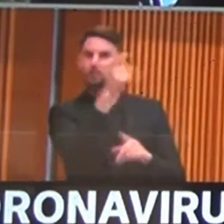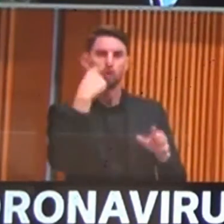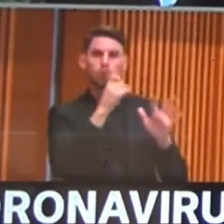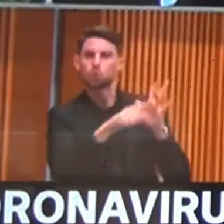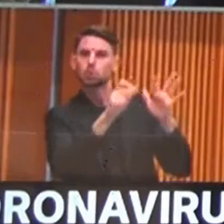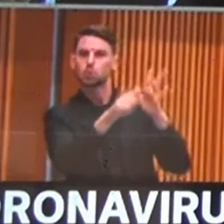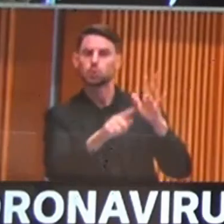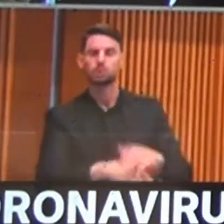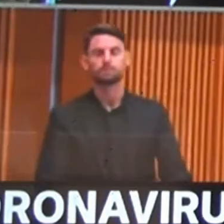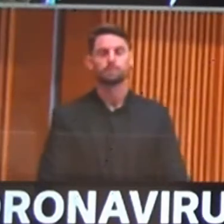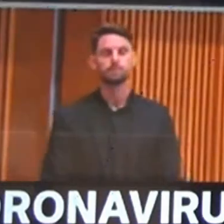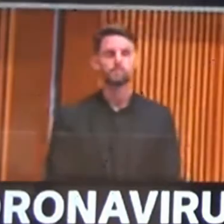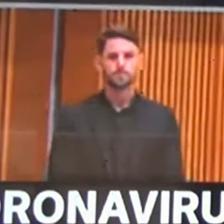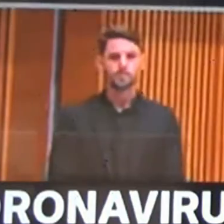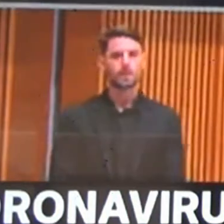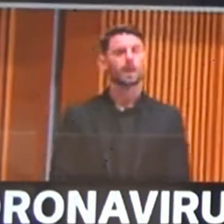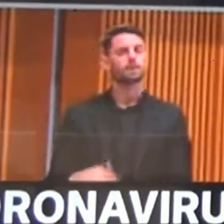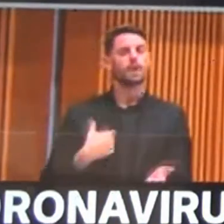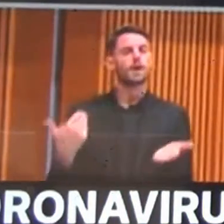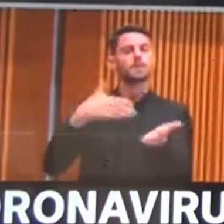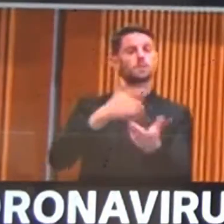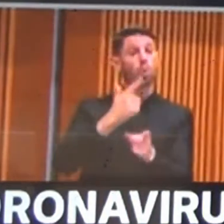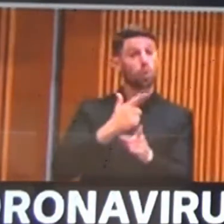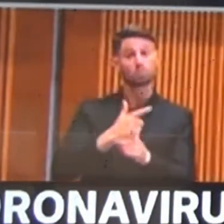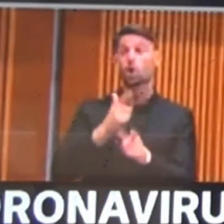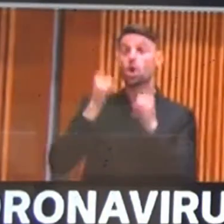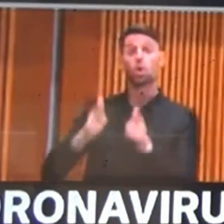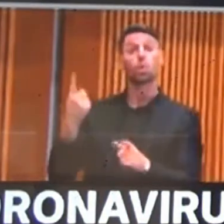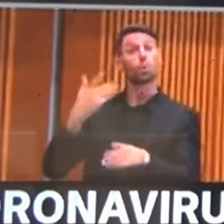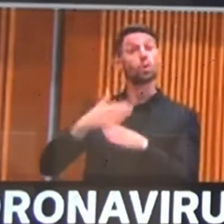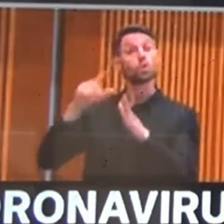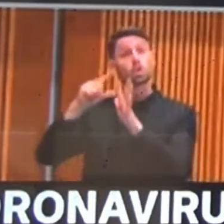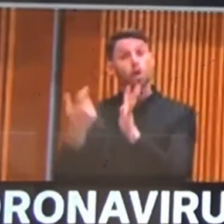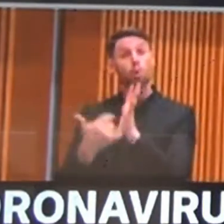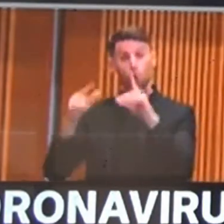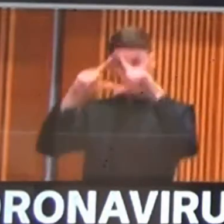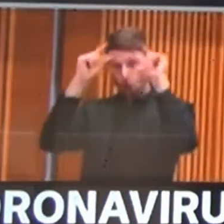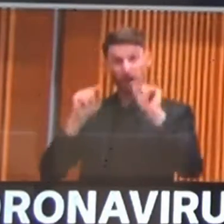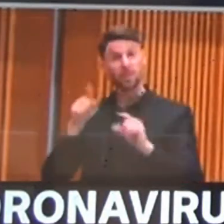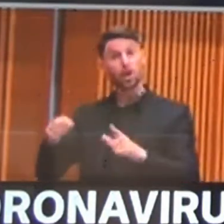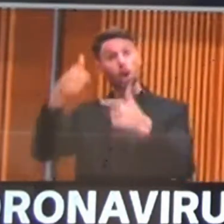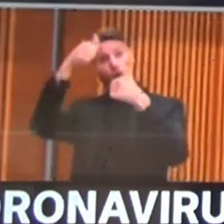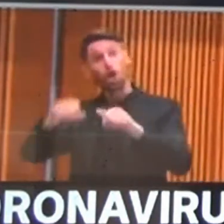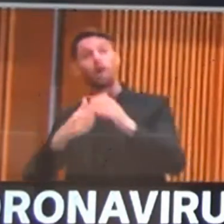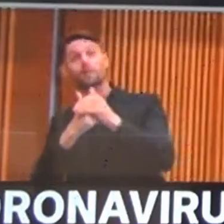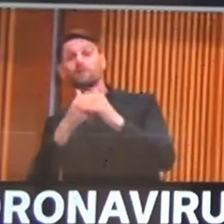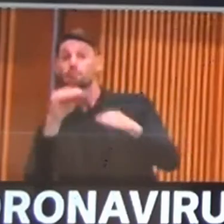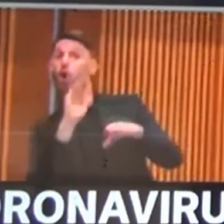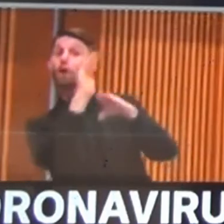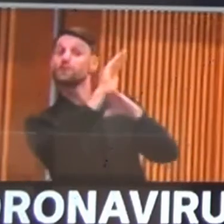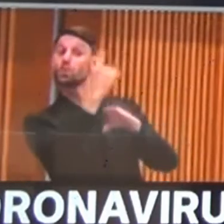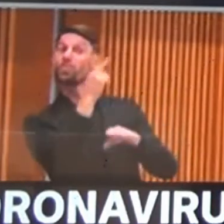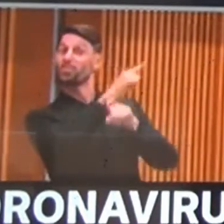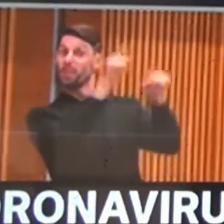Have colleagues overseas who have either fallen ill or actually lost their lives to COVID-19. These fears